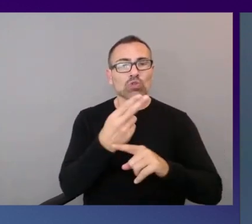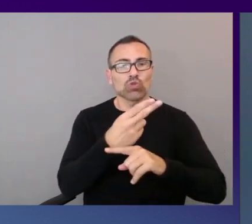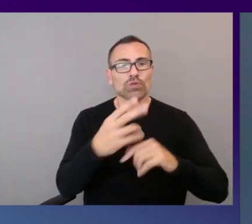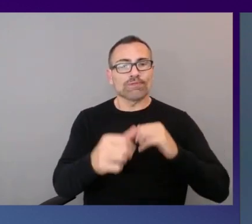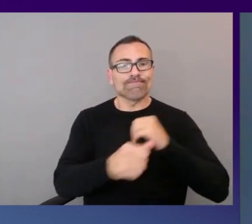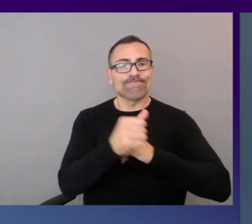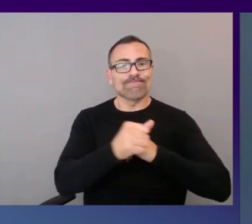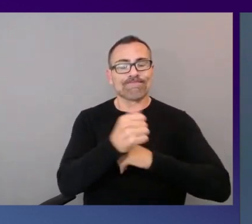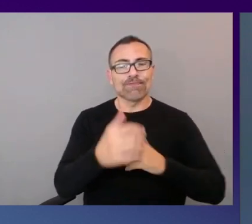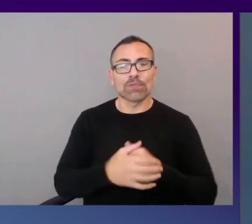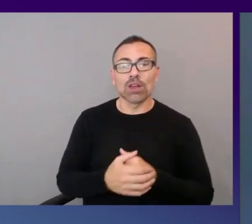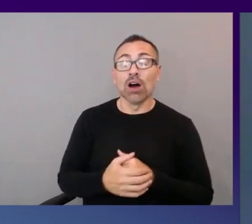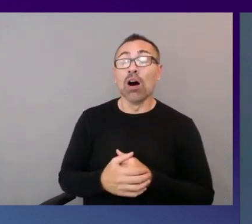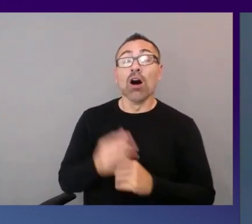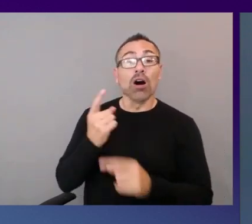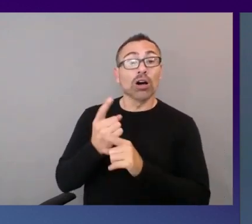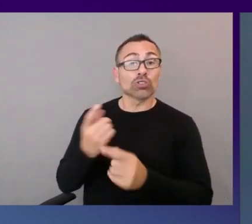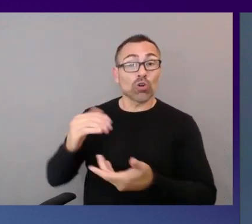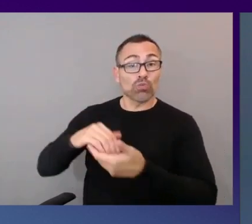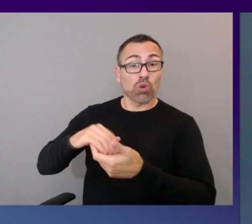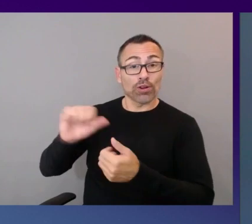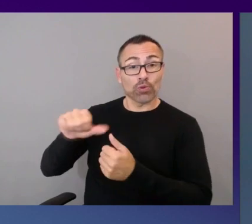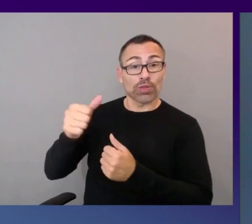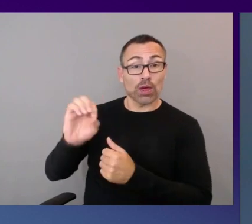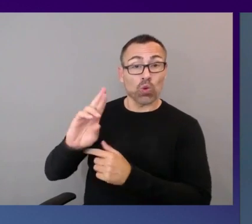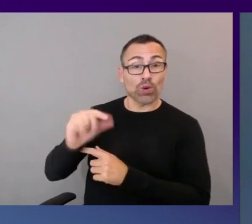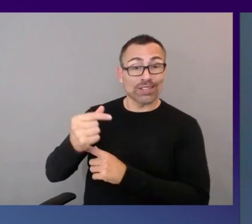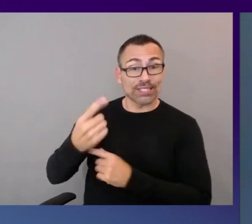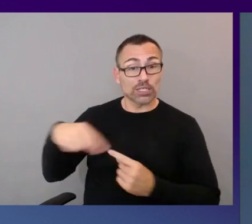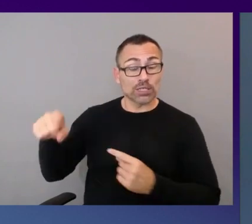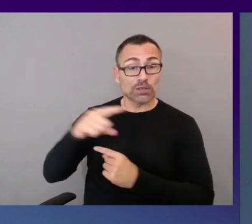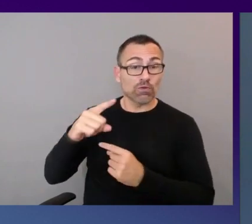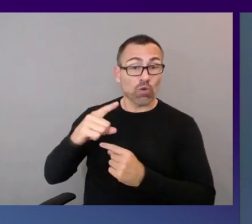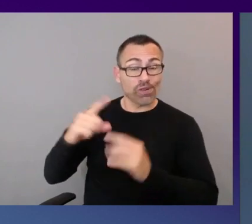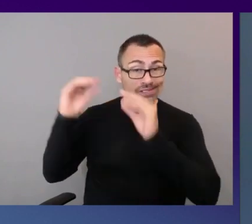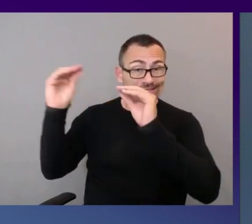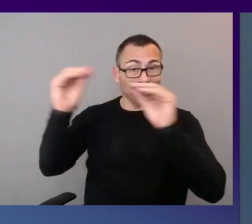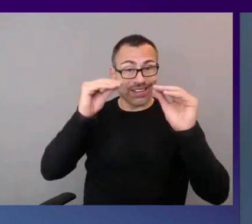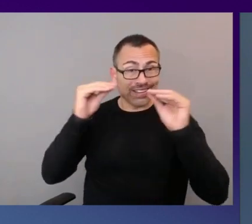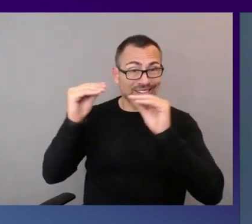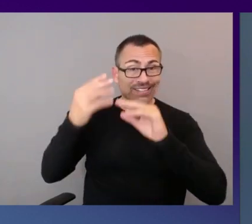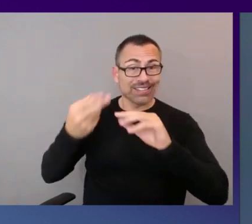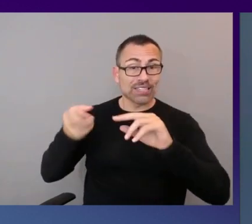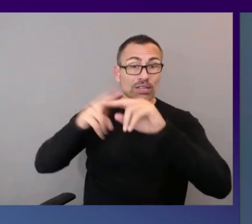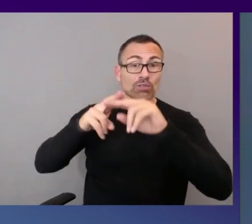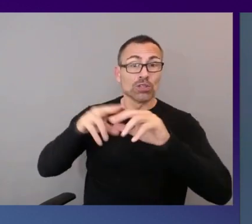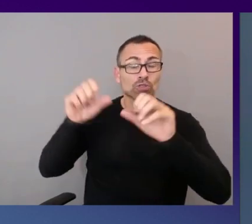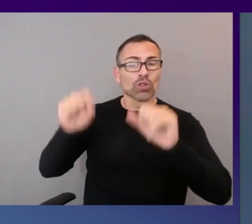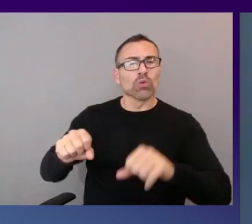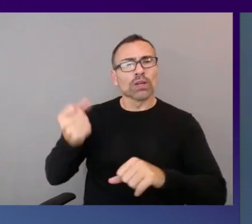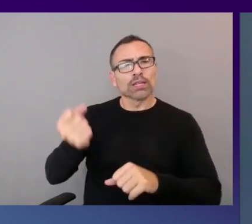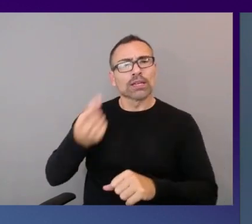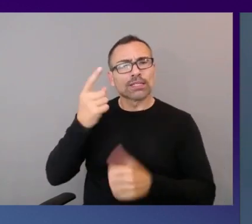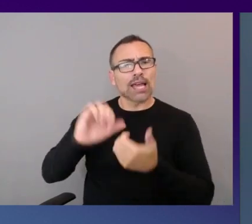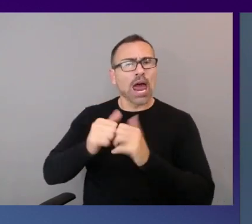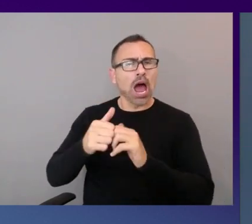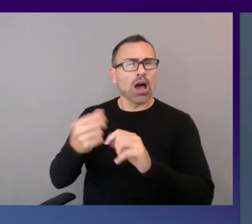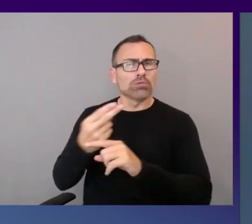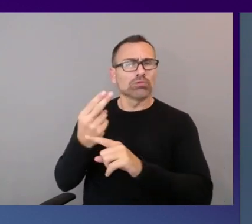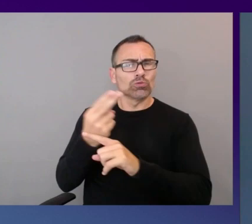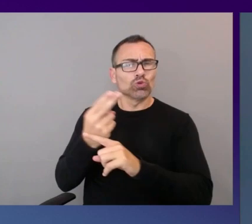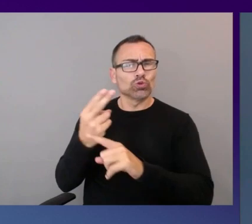organizations in ways to increase education so we understand where these might be used in bad ways, but also